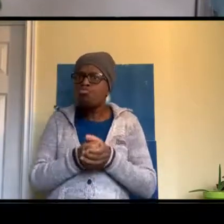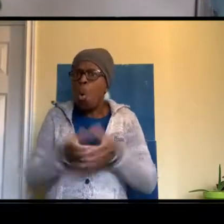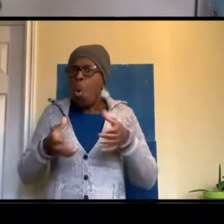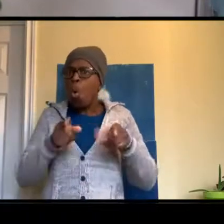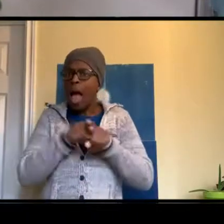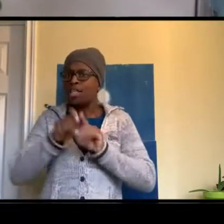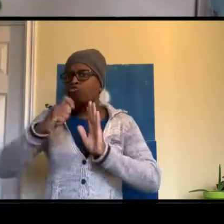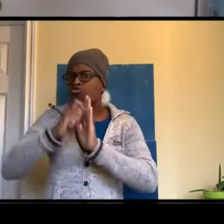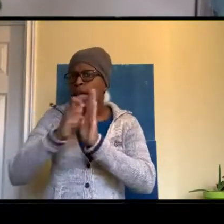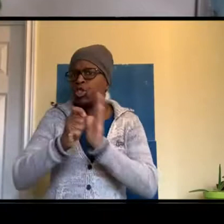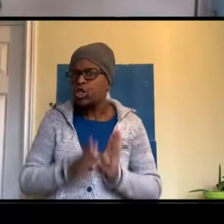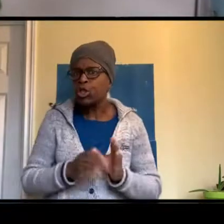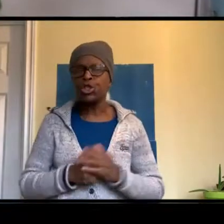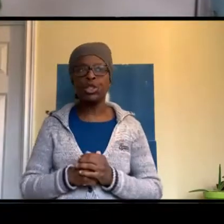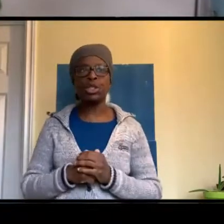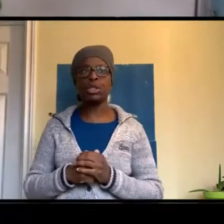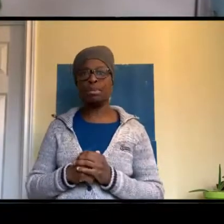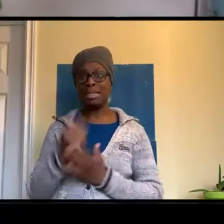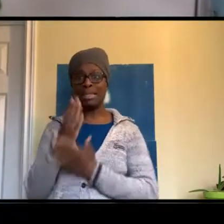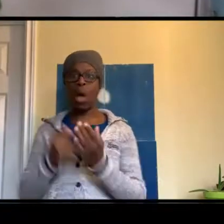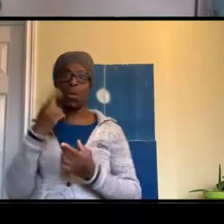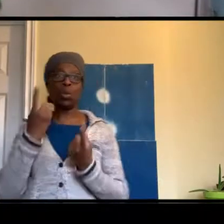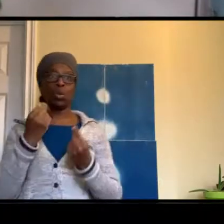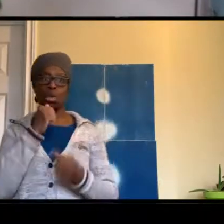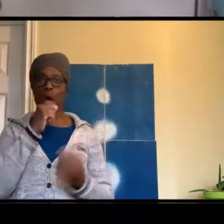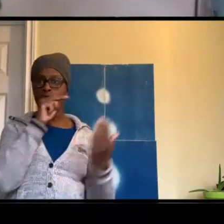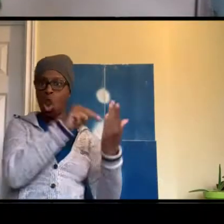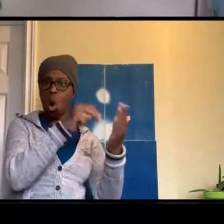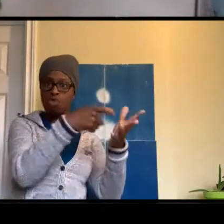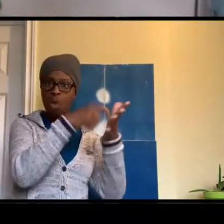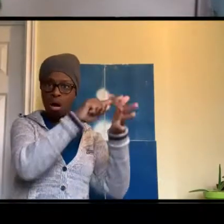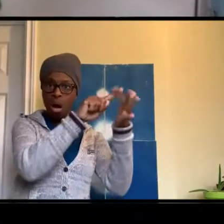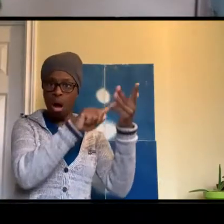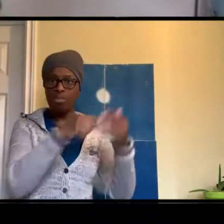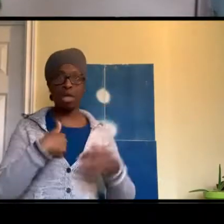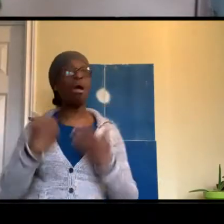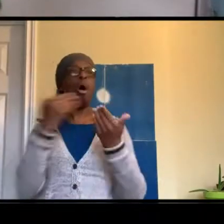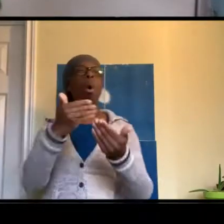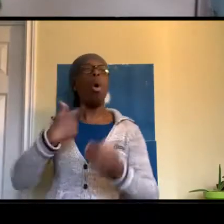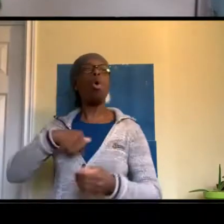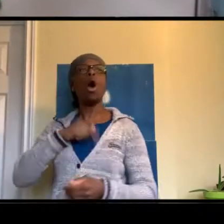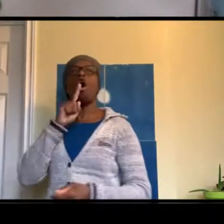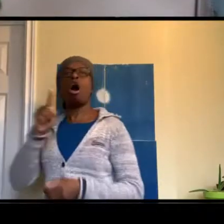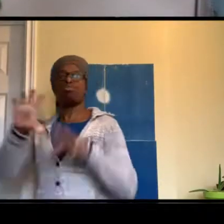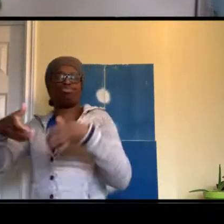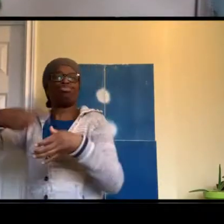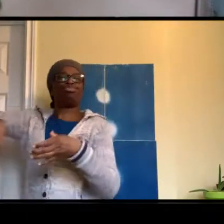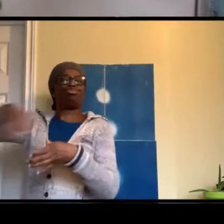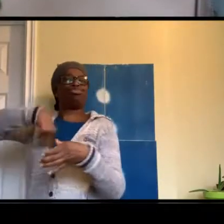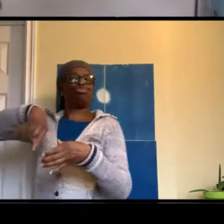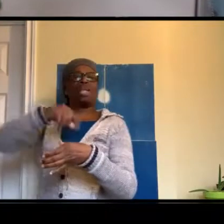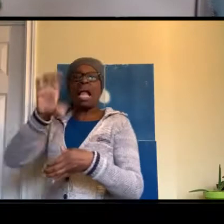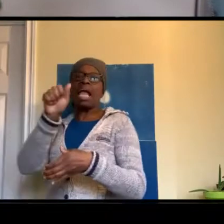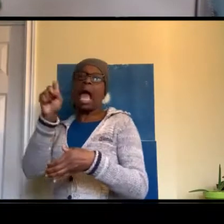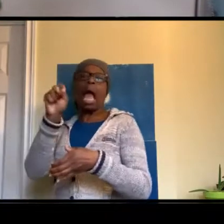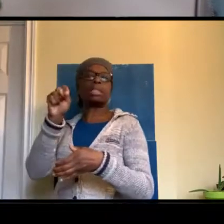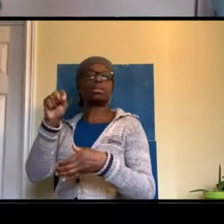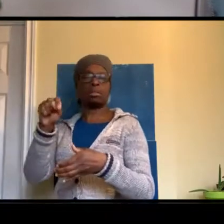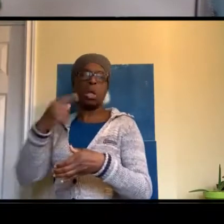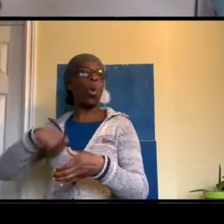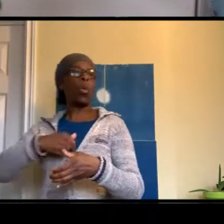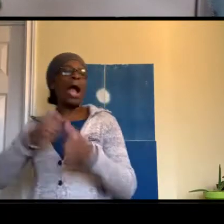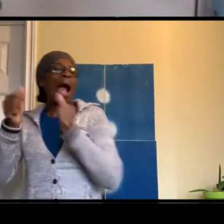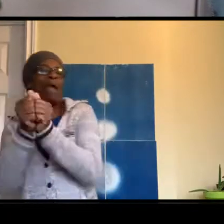whole cast of people. Frame it so that if you're writing under this stream, you're writing about how this is going to impact you as an